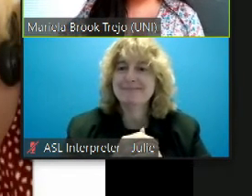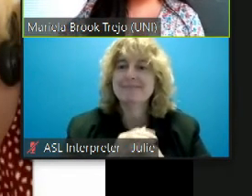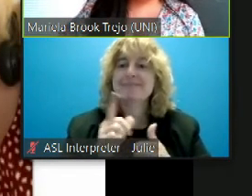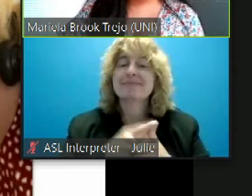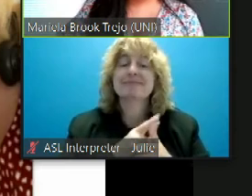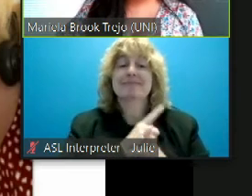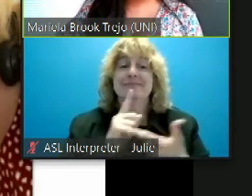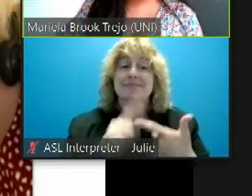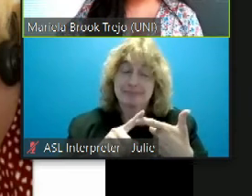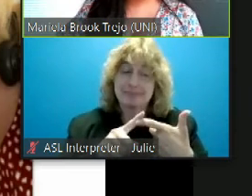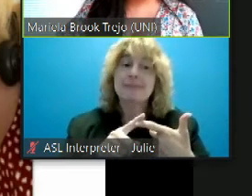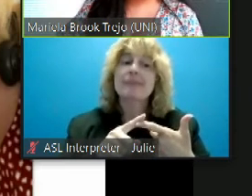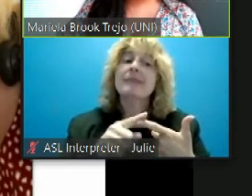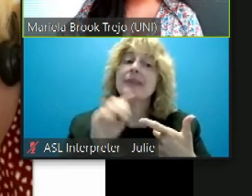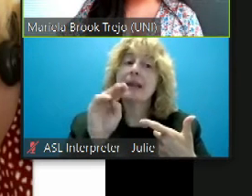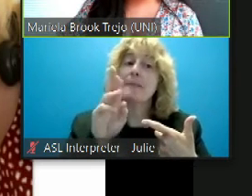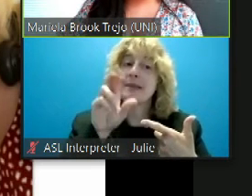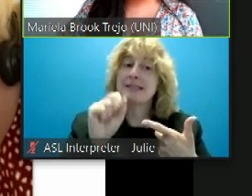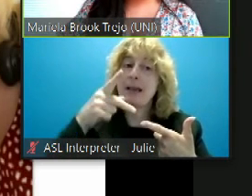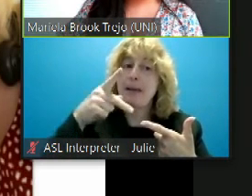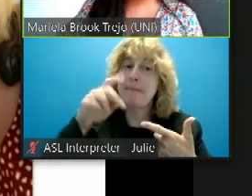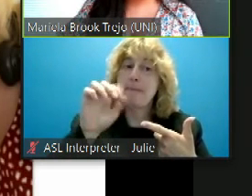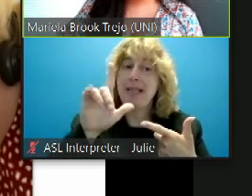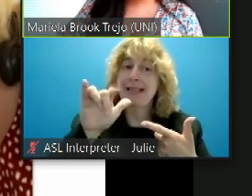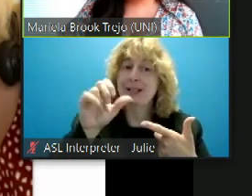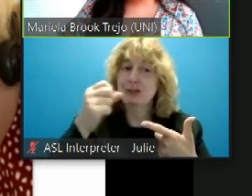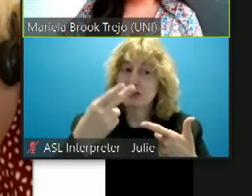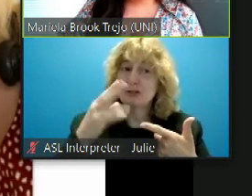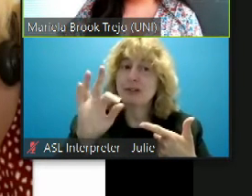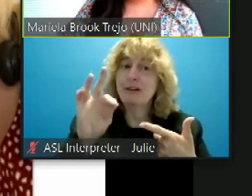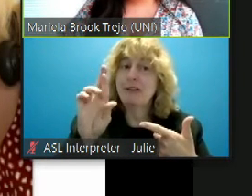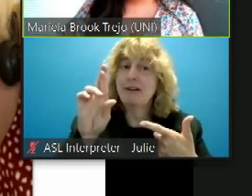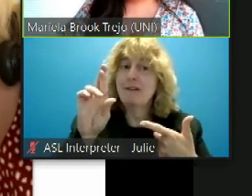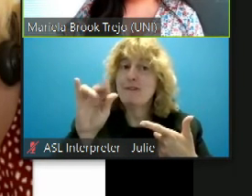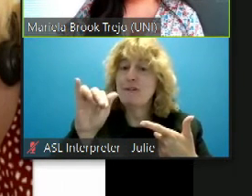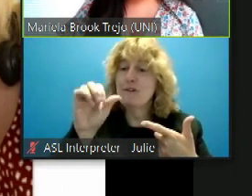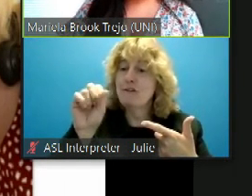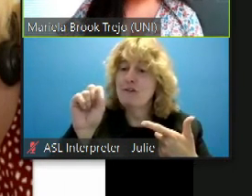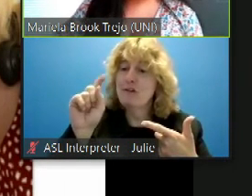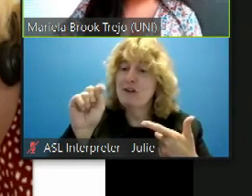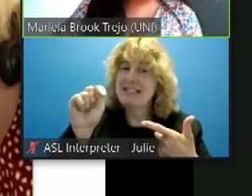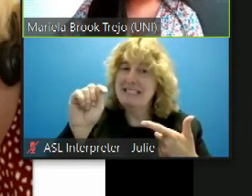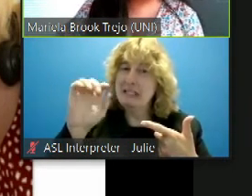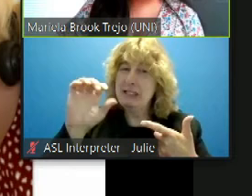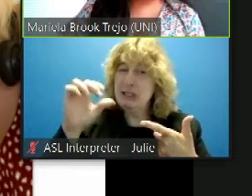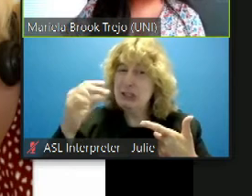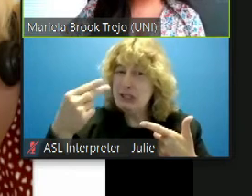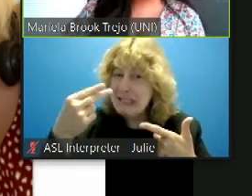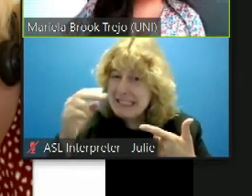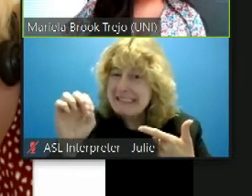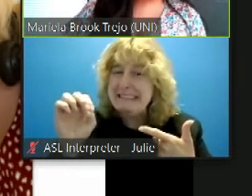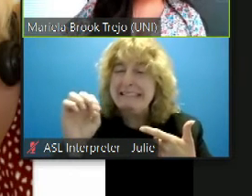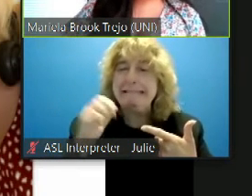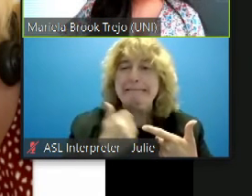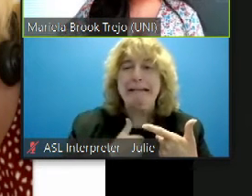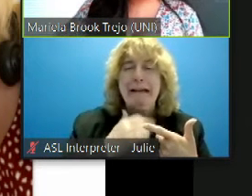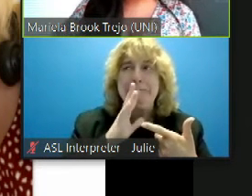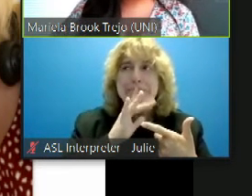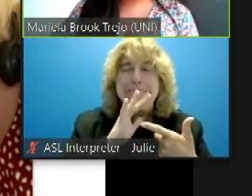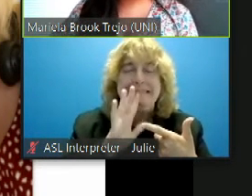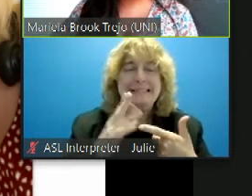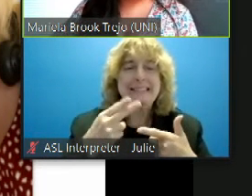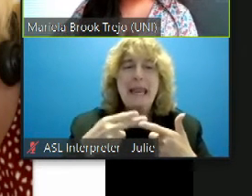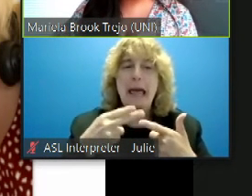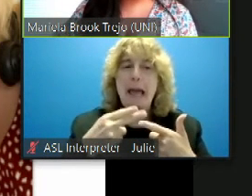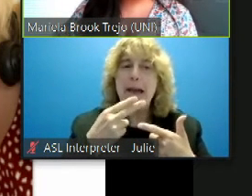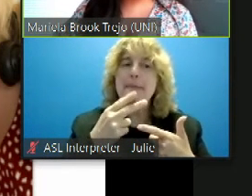Up next, we have Mrs. Pellish Riches. Sorry if I'm butchering your name. She is